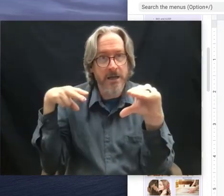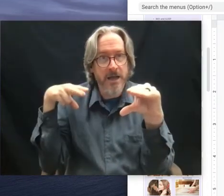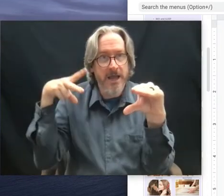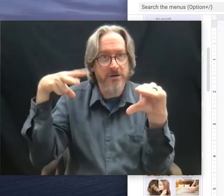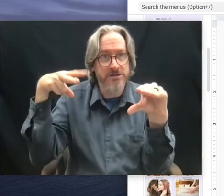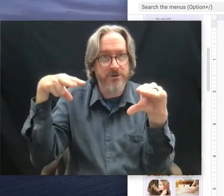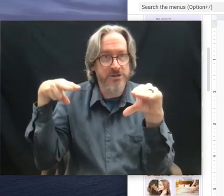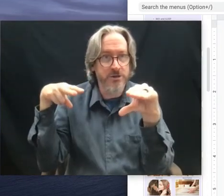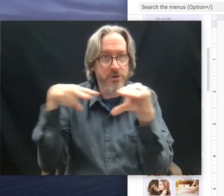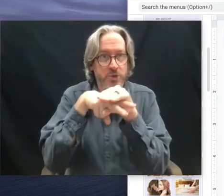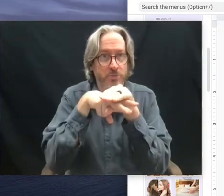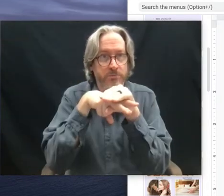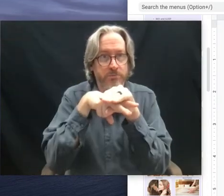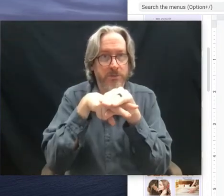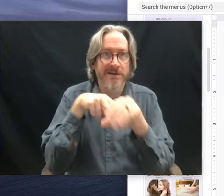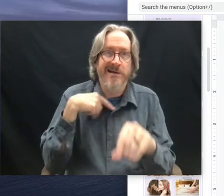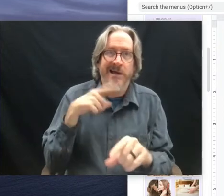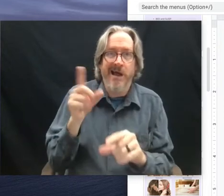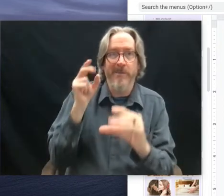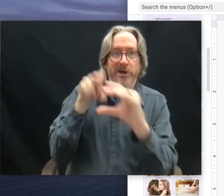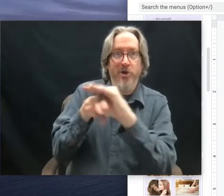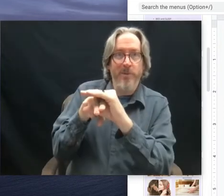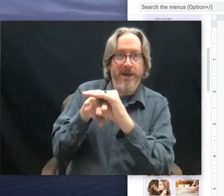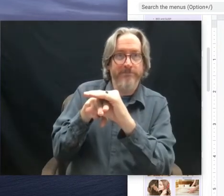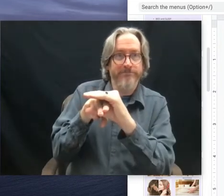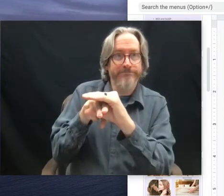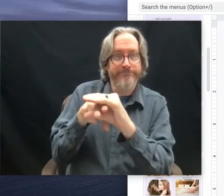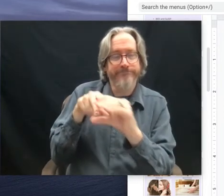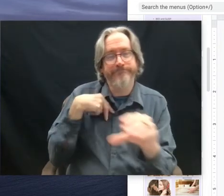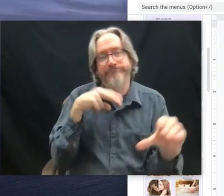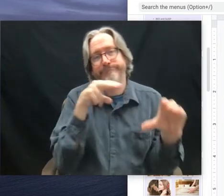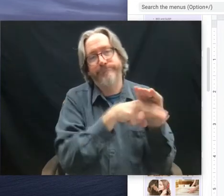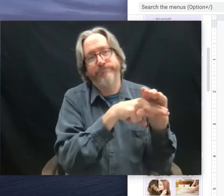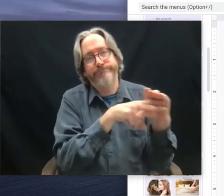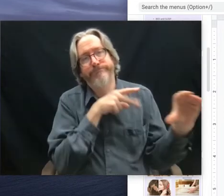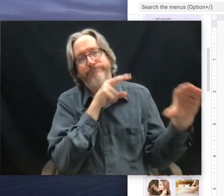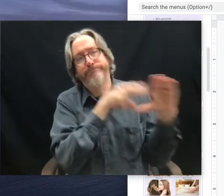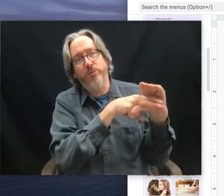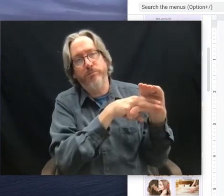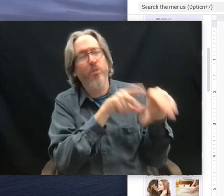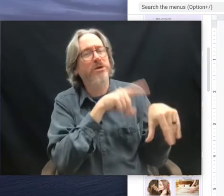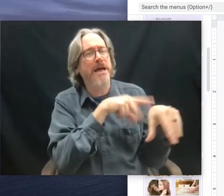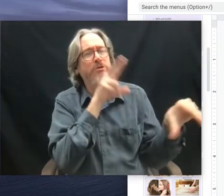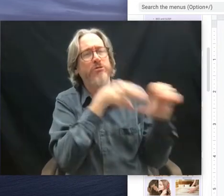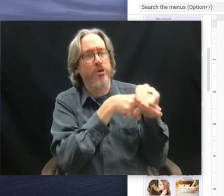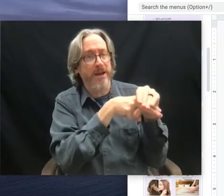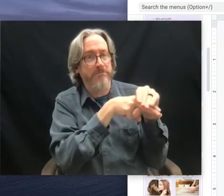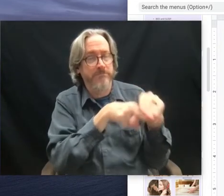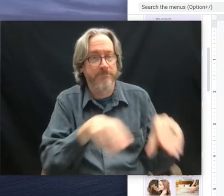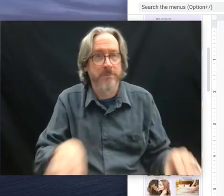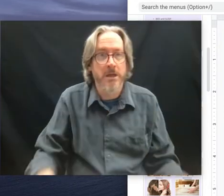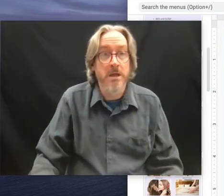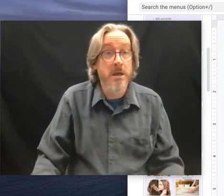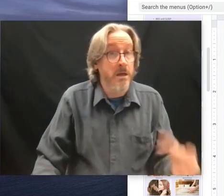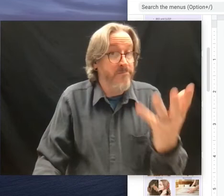blanket. Here's the person. I'm going to go to bed. Boom. What time to go to bed?